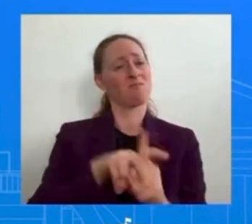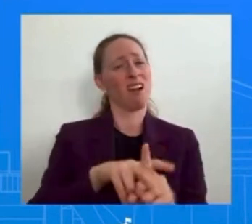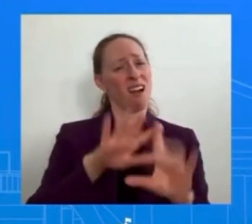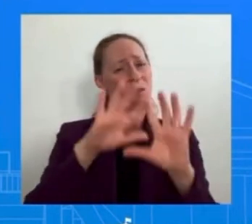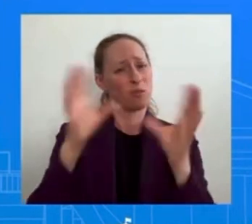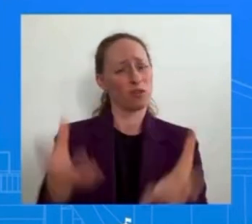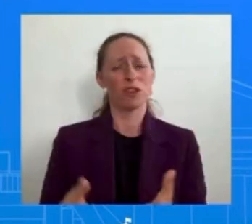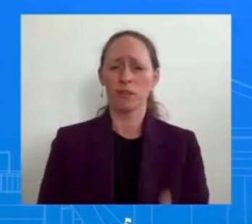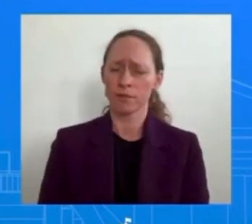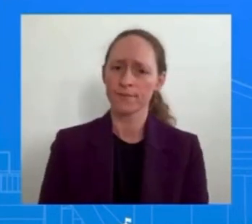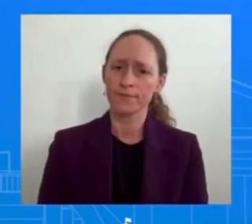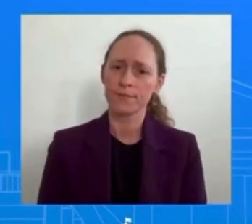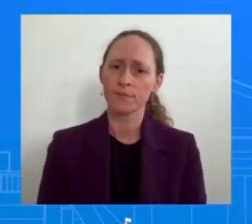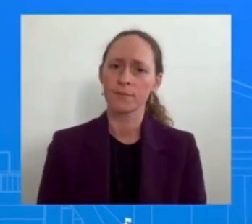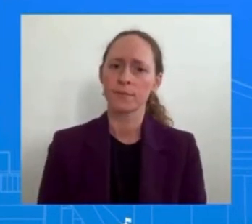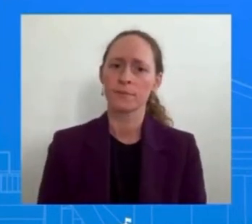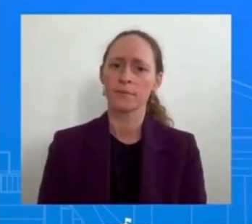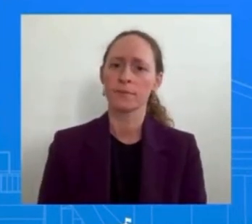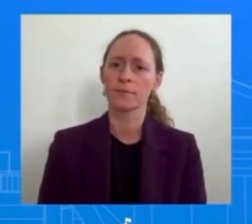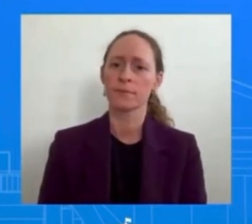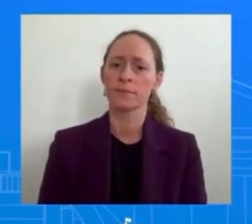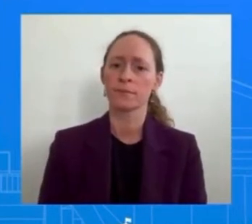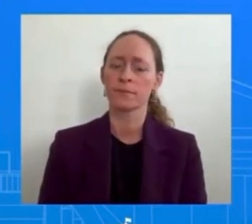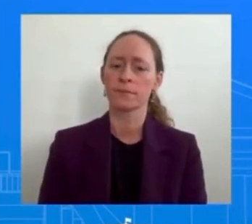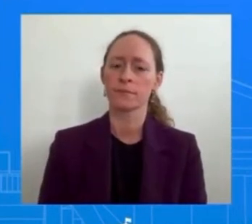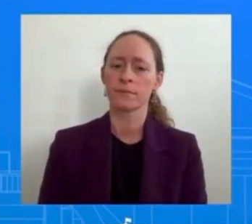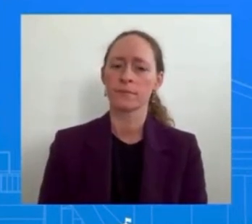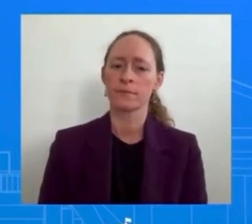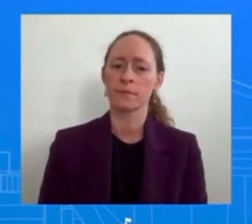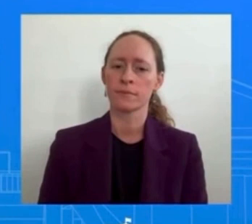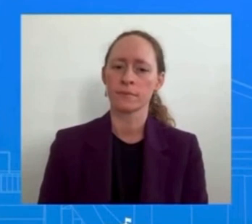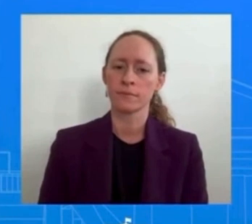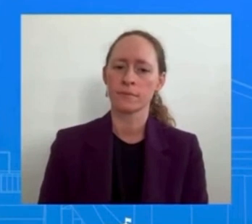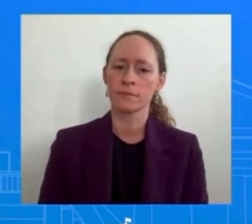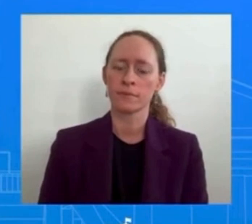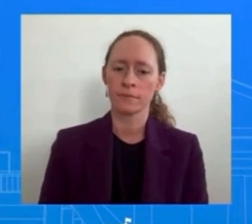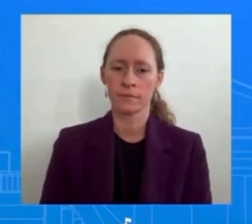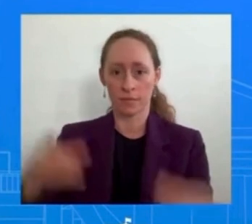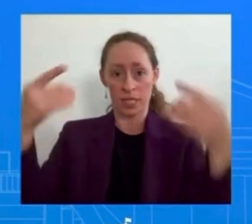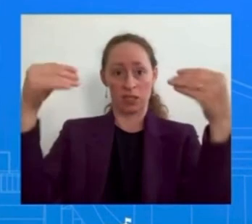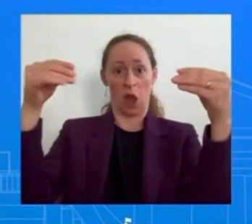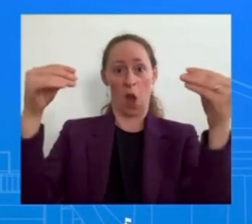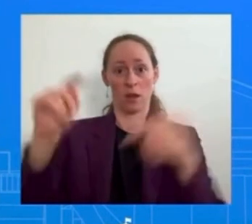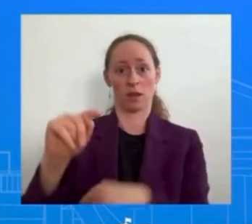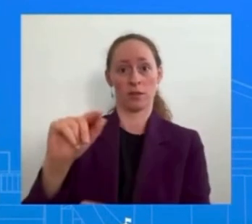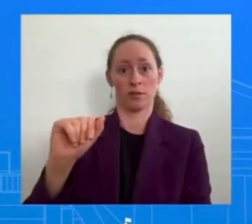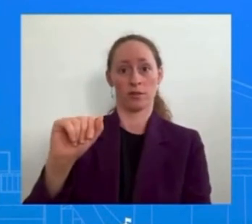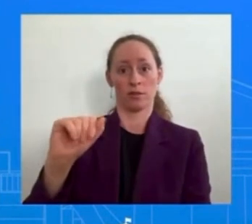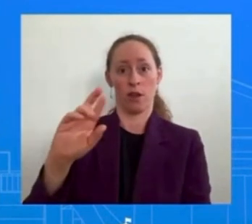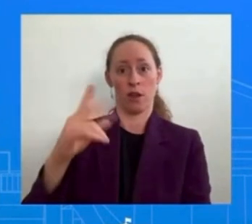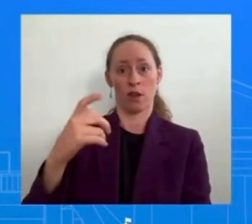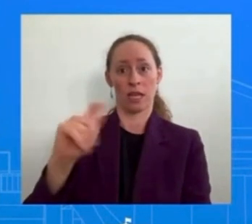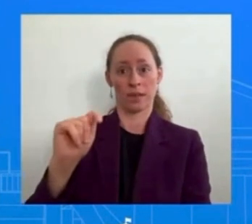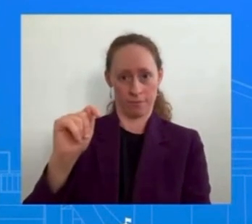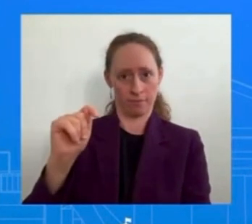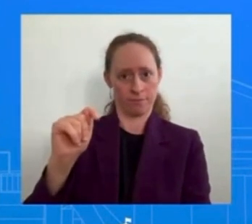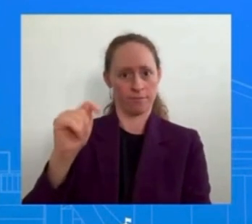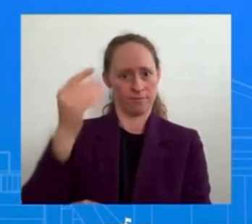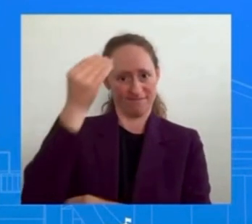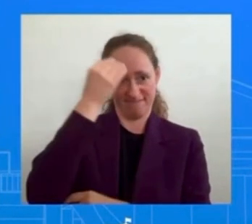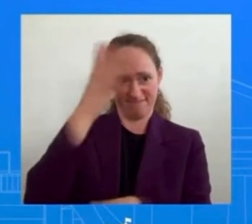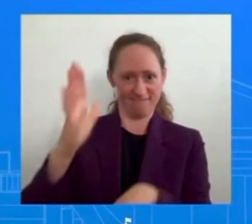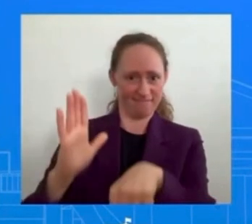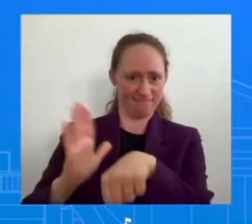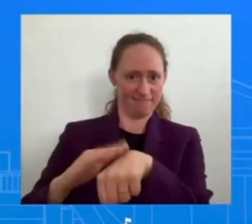today, warned that the resumption of student loan payments in the coming months could be a drag on consumer spending. So how is the White House